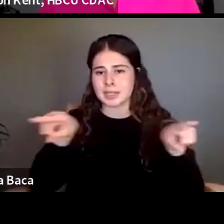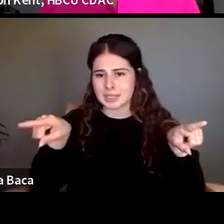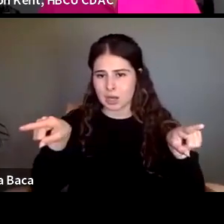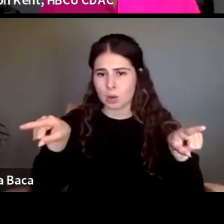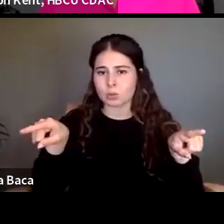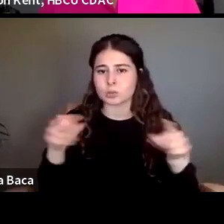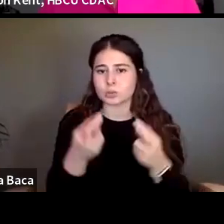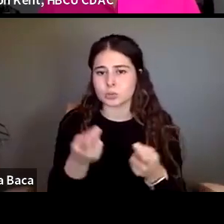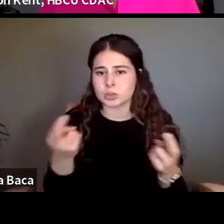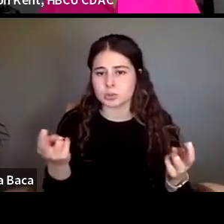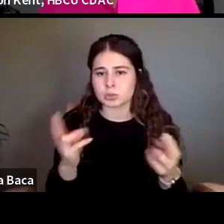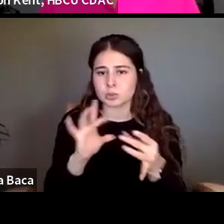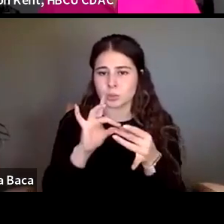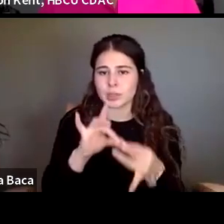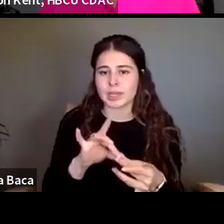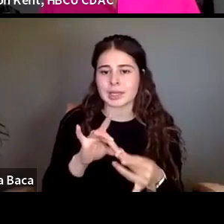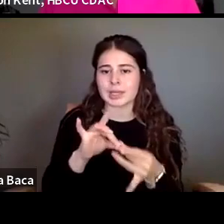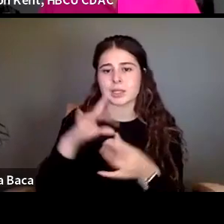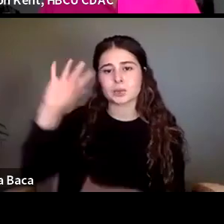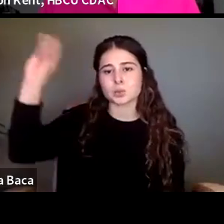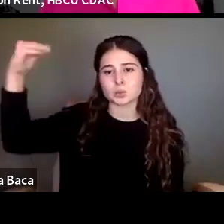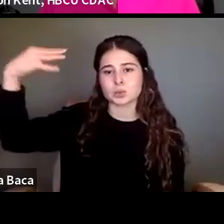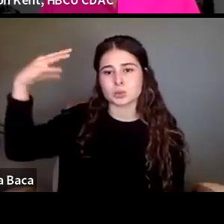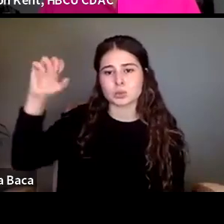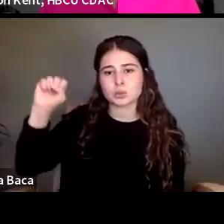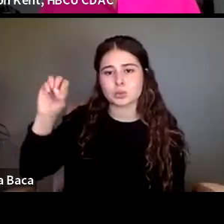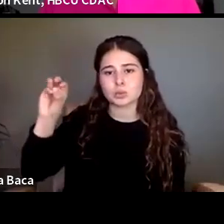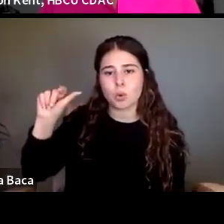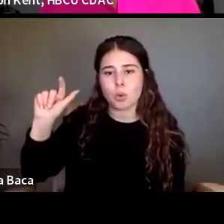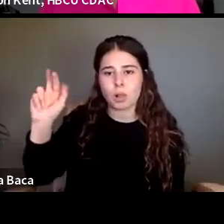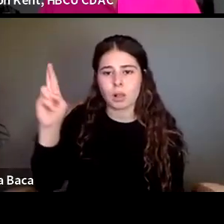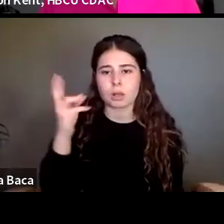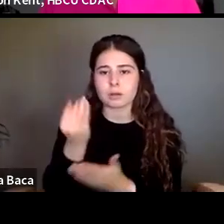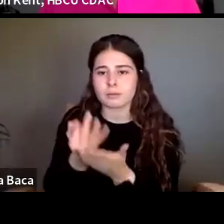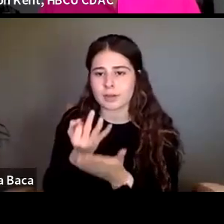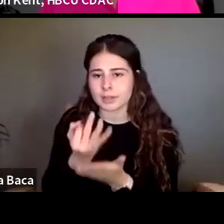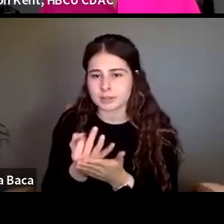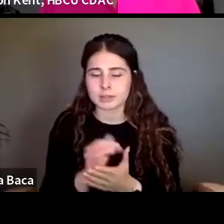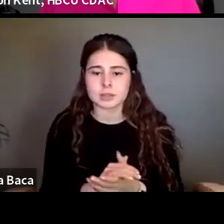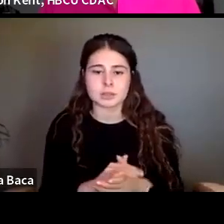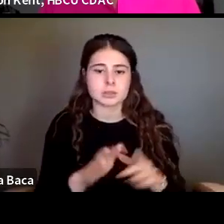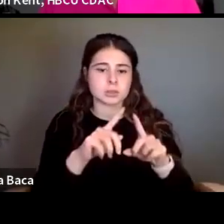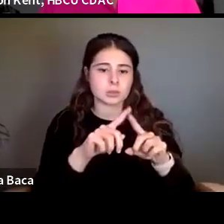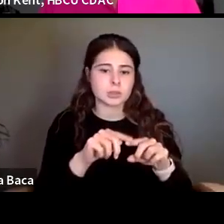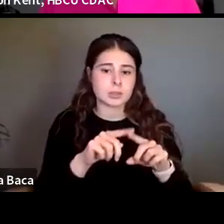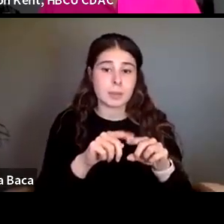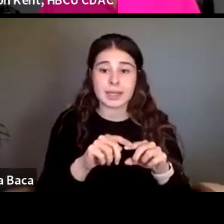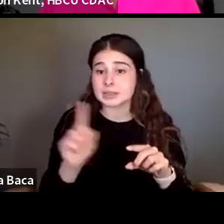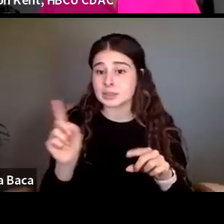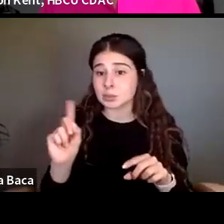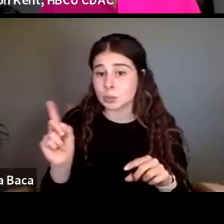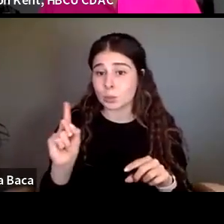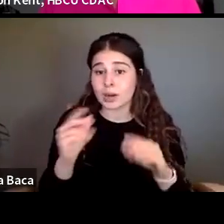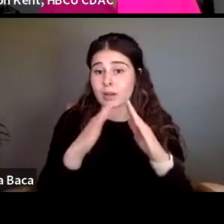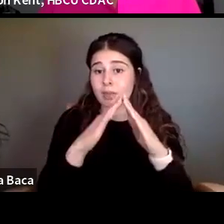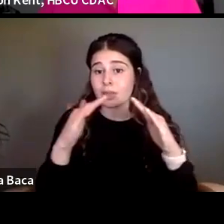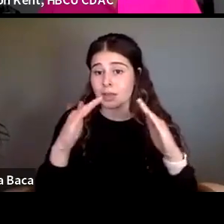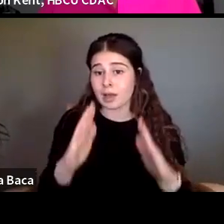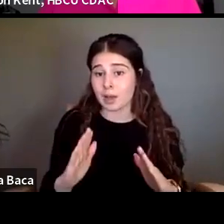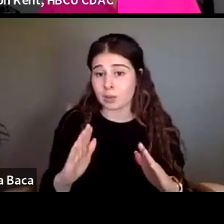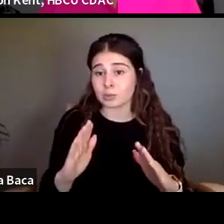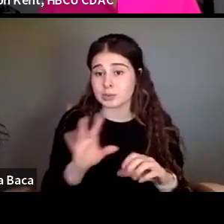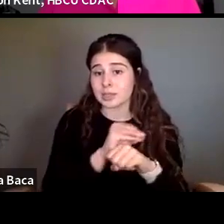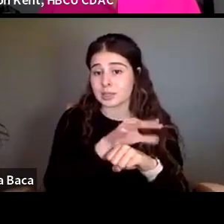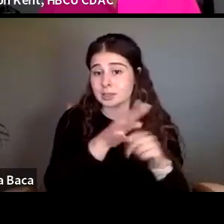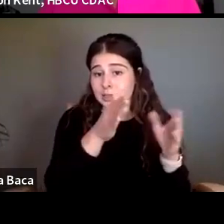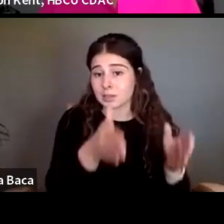right? And so depending on where the housing counseling is located, that might be an area that's ripe